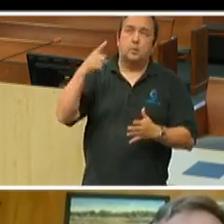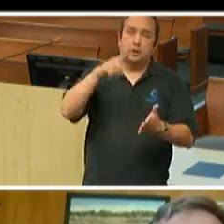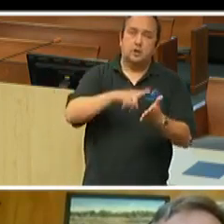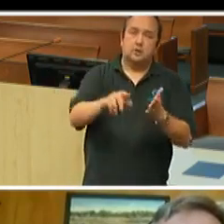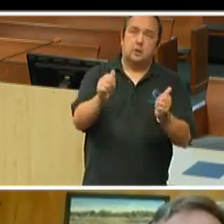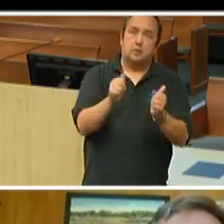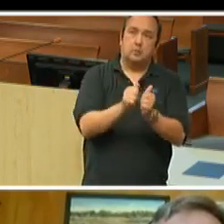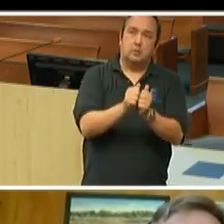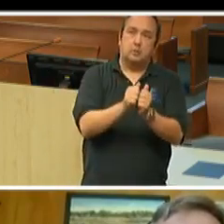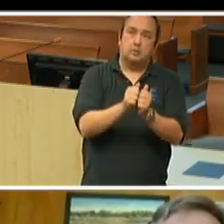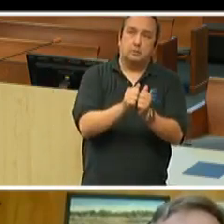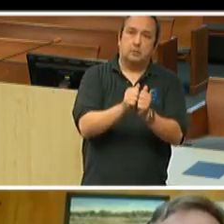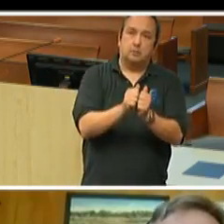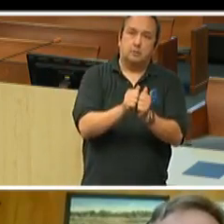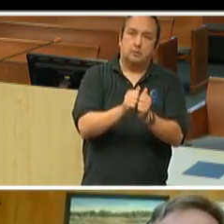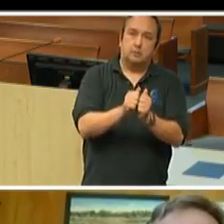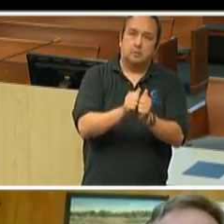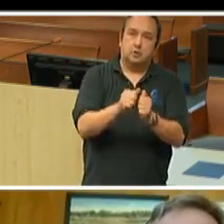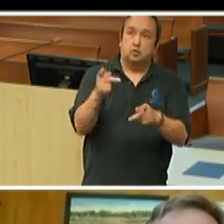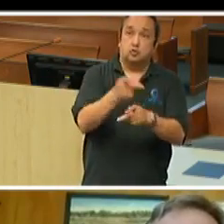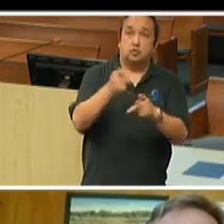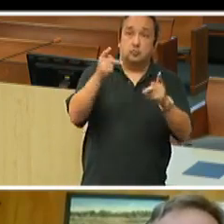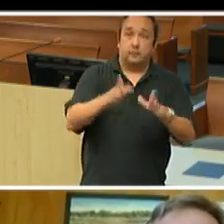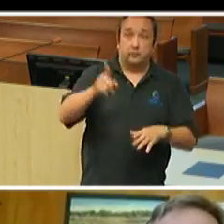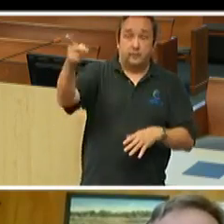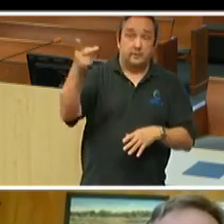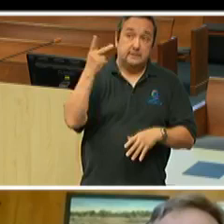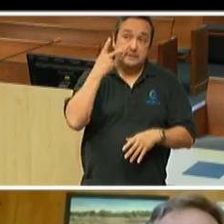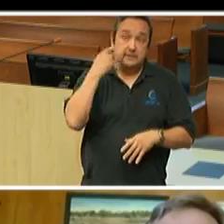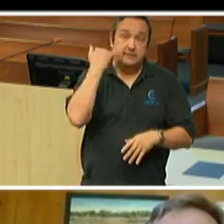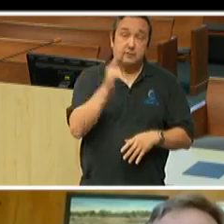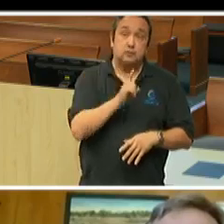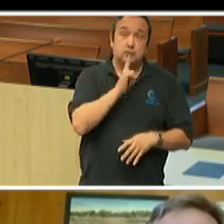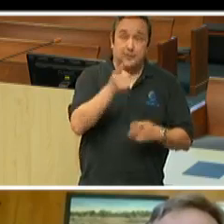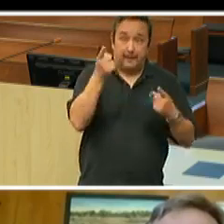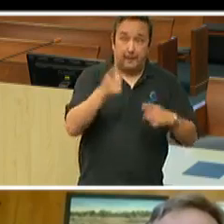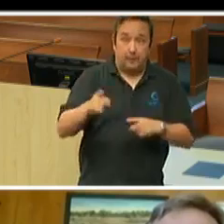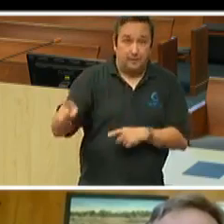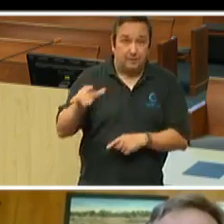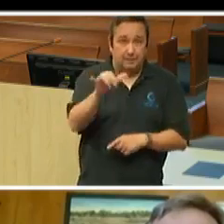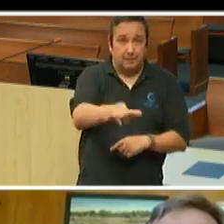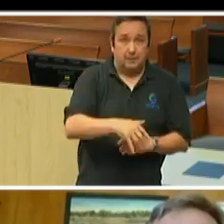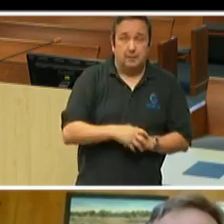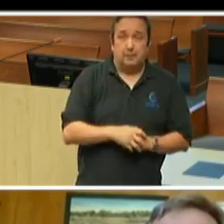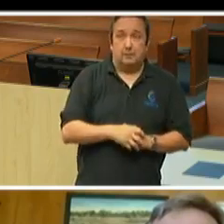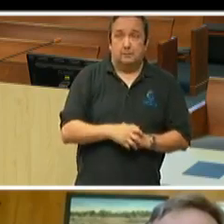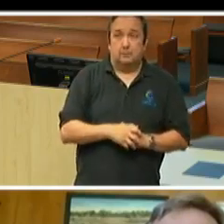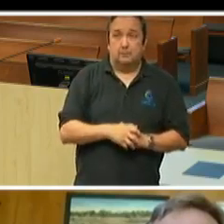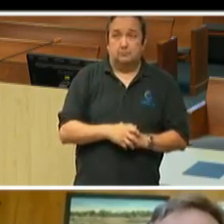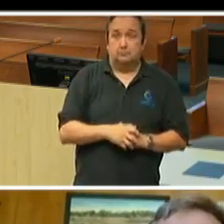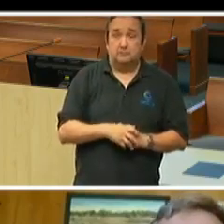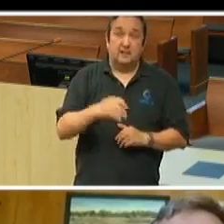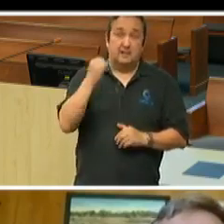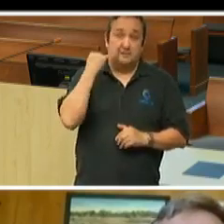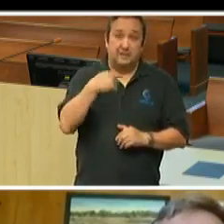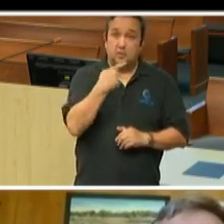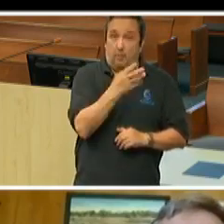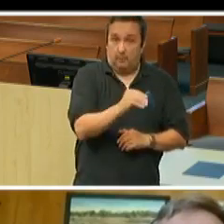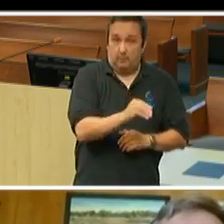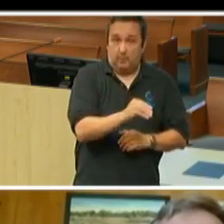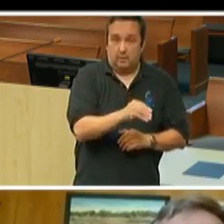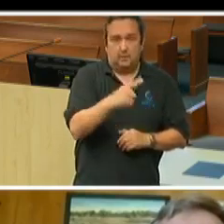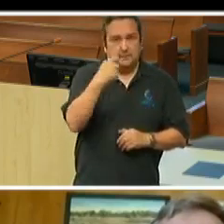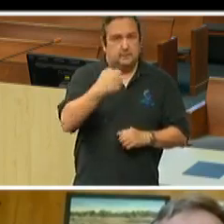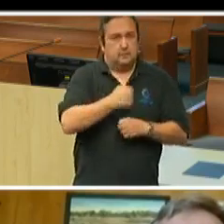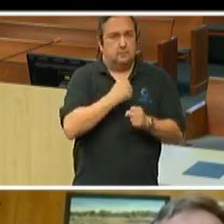with the supervisors over there to see if that is indeed what is being said, because I